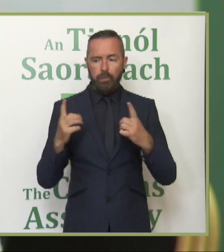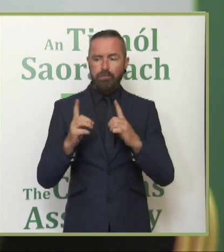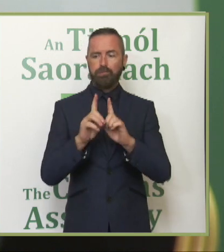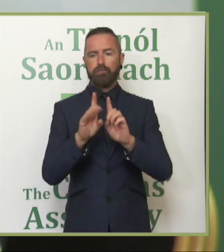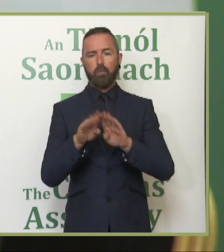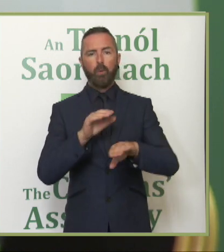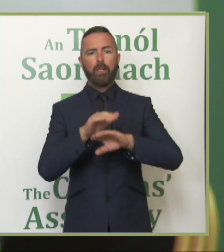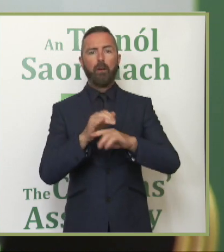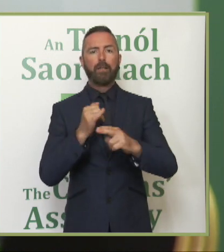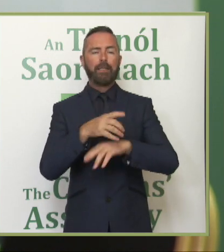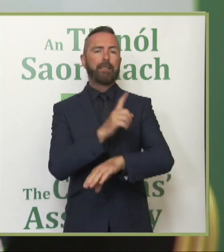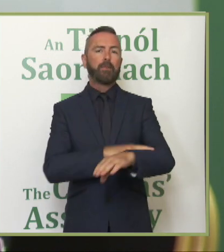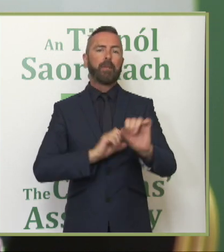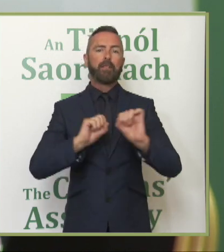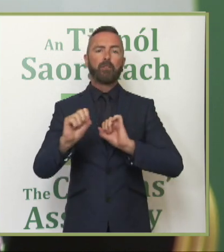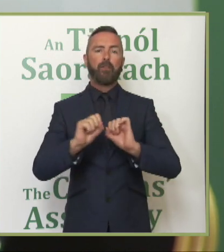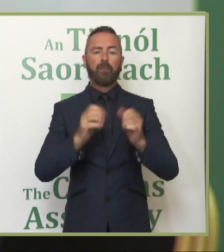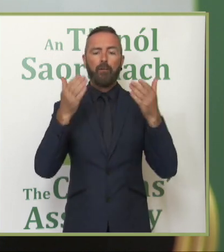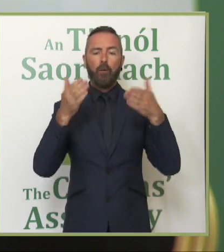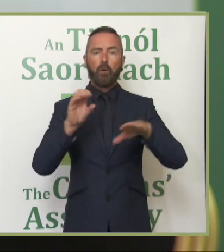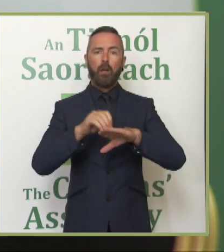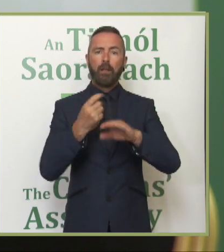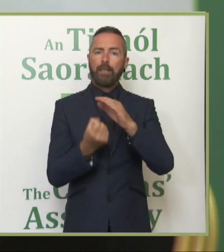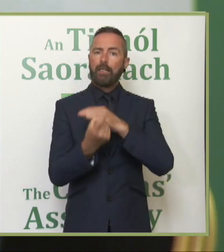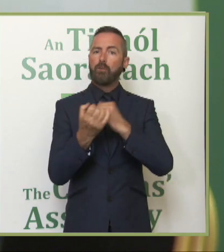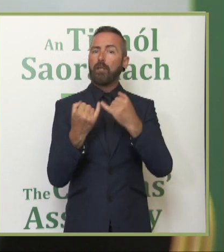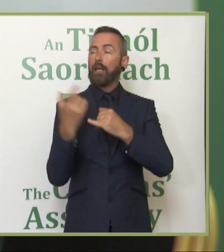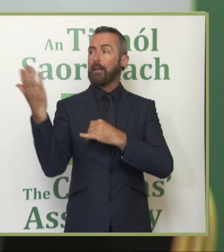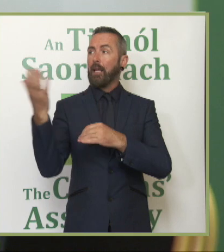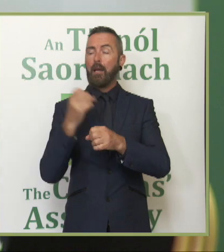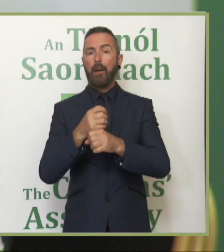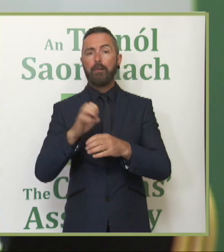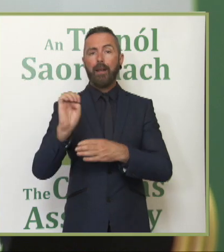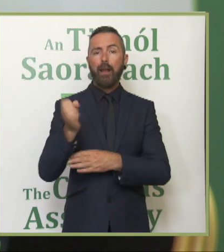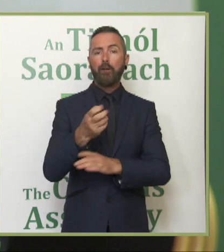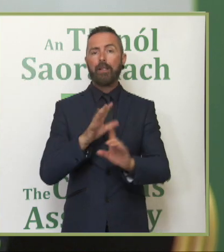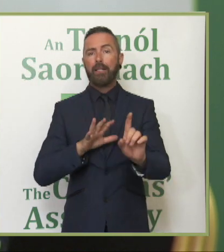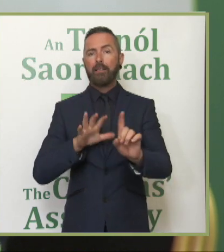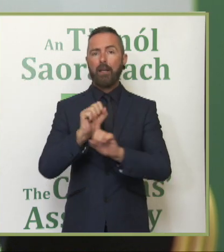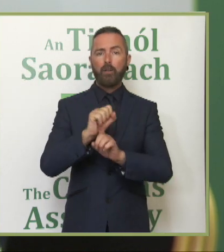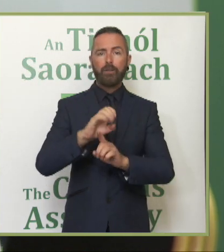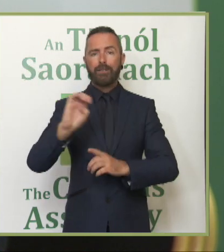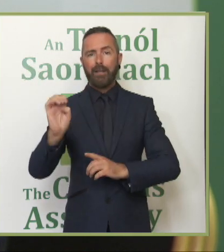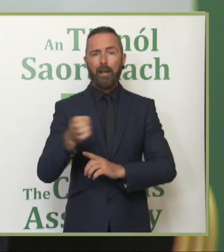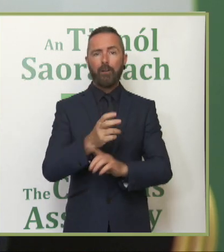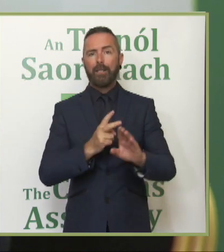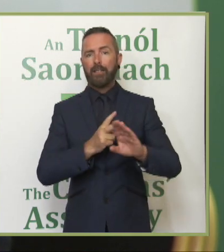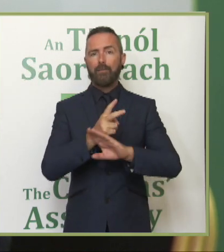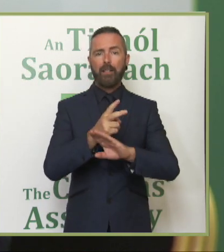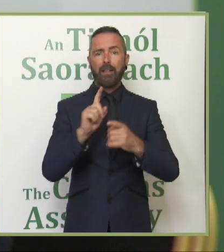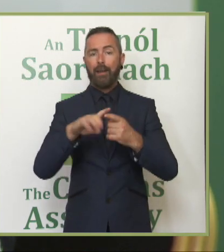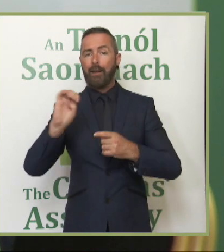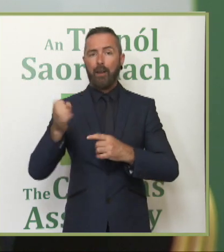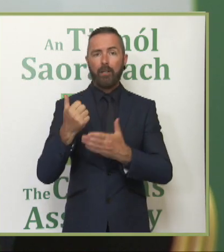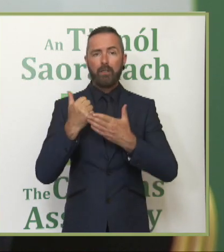our colleagues in disability services, addressing those issues that you've raised around early intervention, early diagnosis, and early